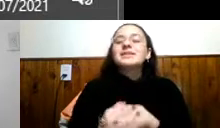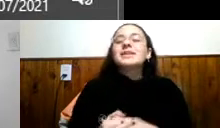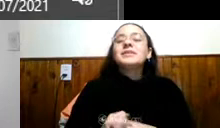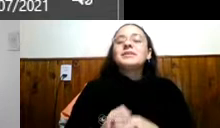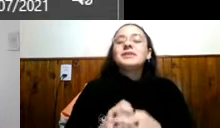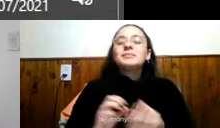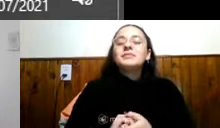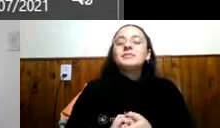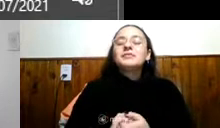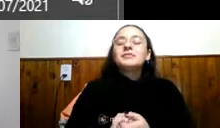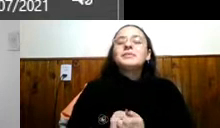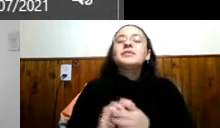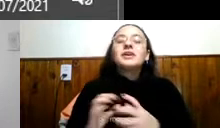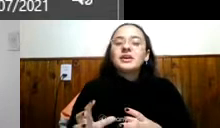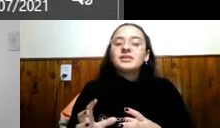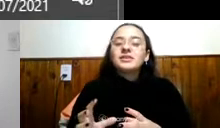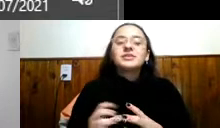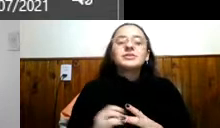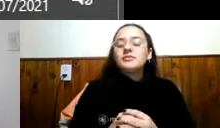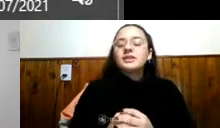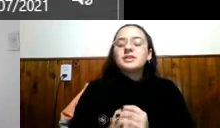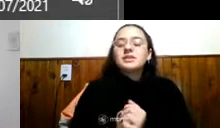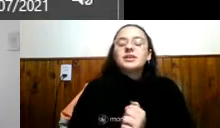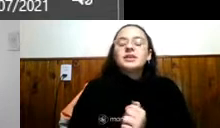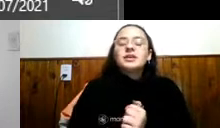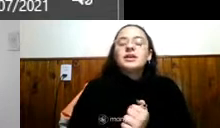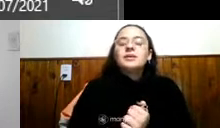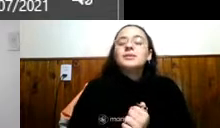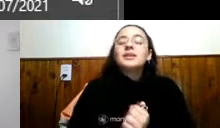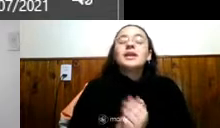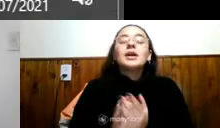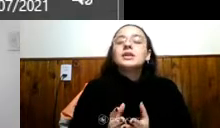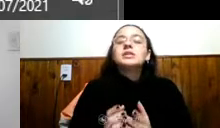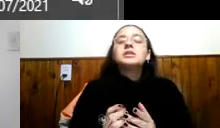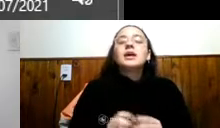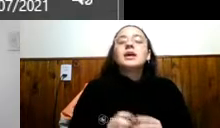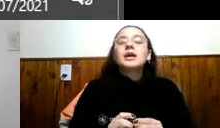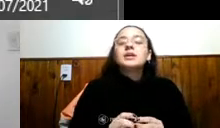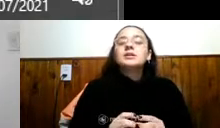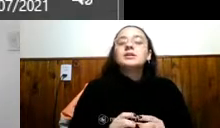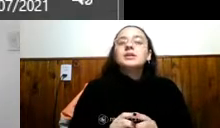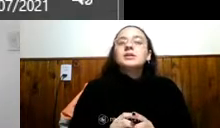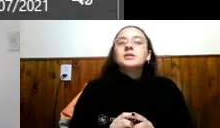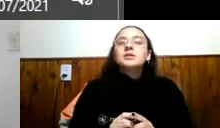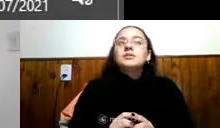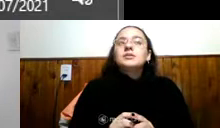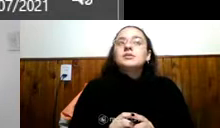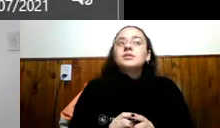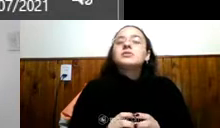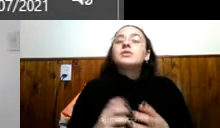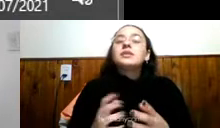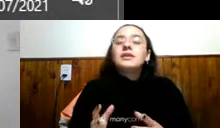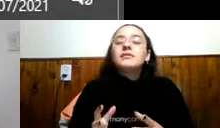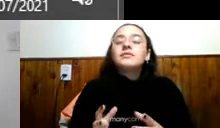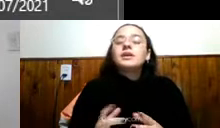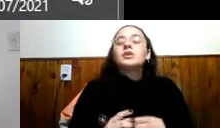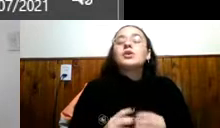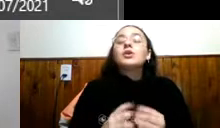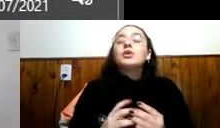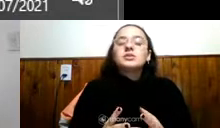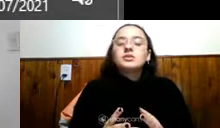countries, when you have people from different countries with different language and ways to